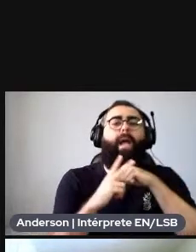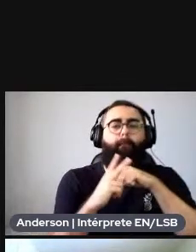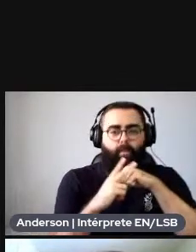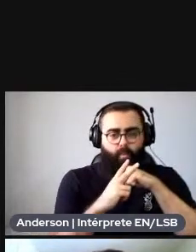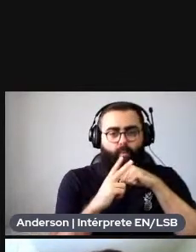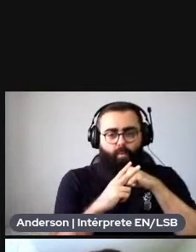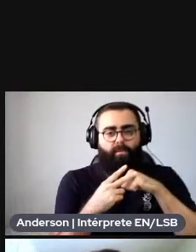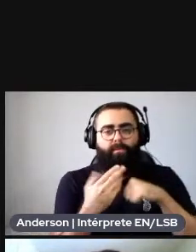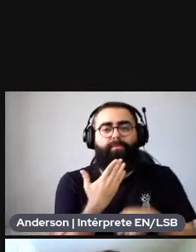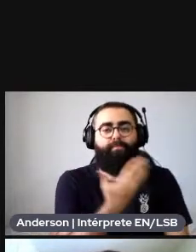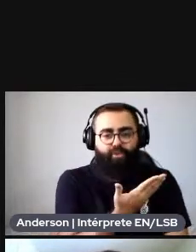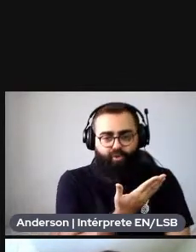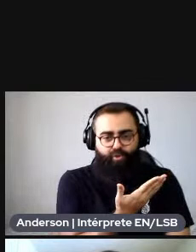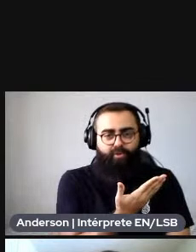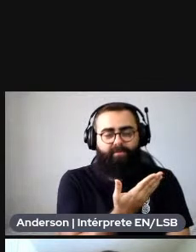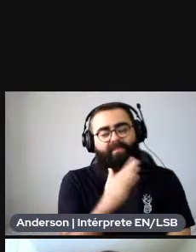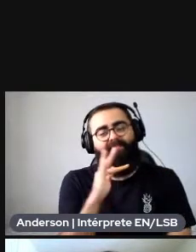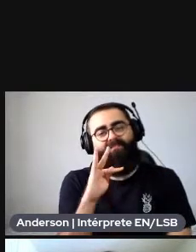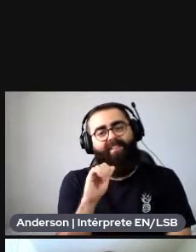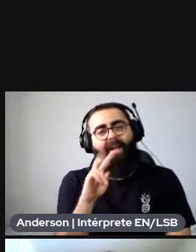In addition,